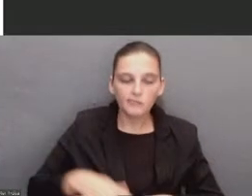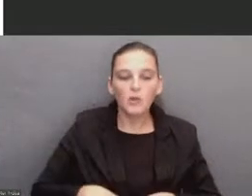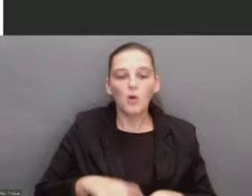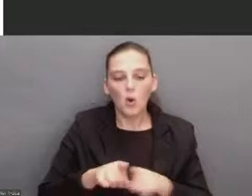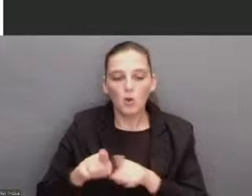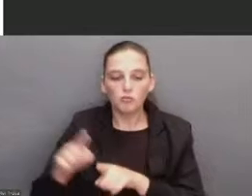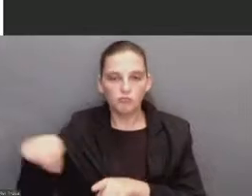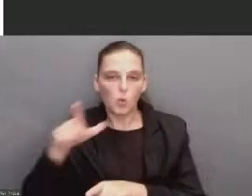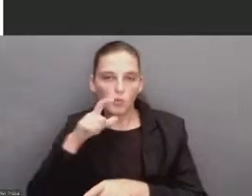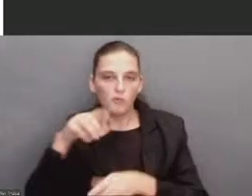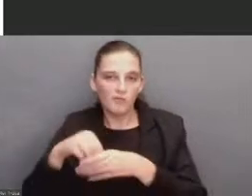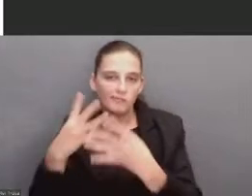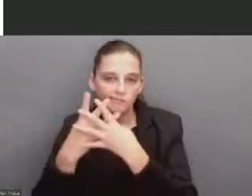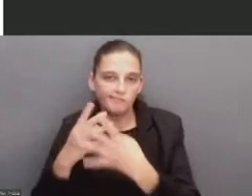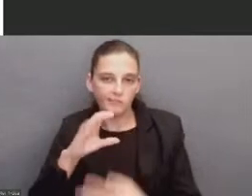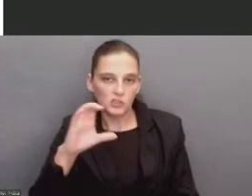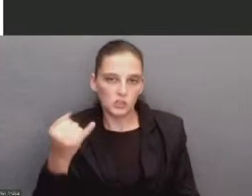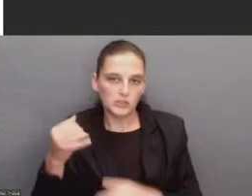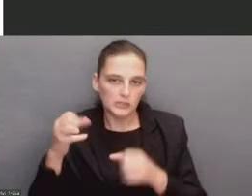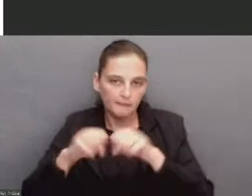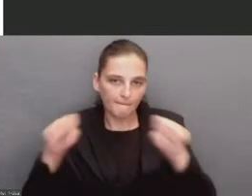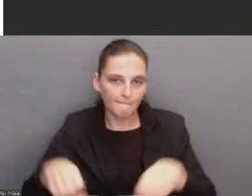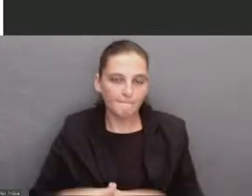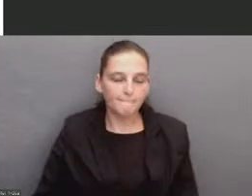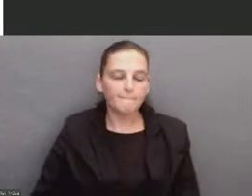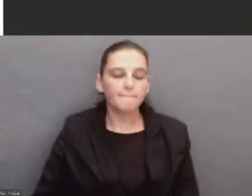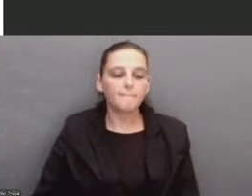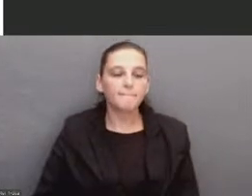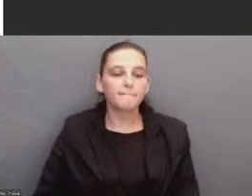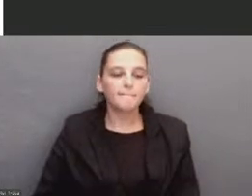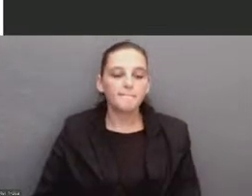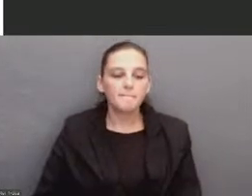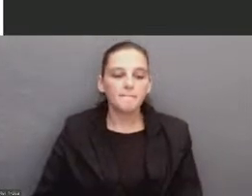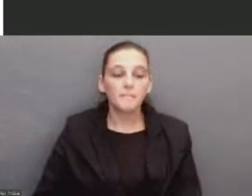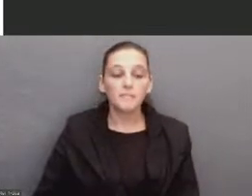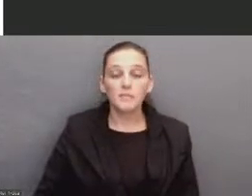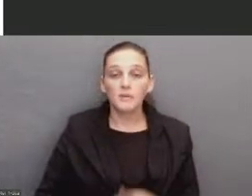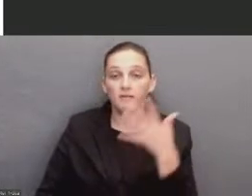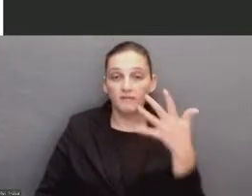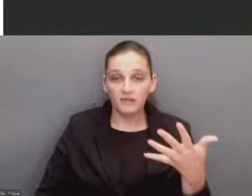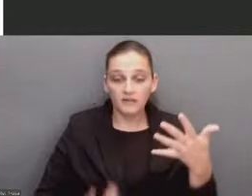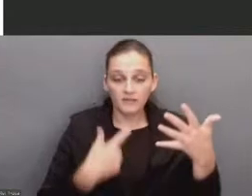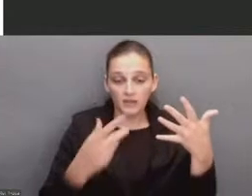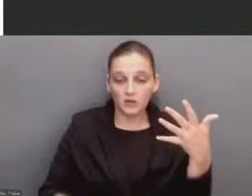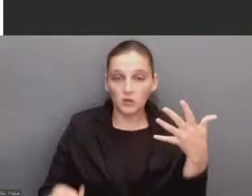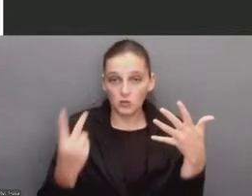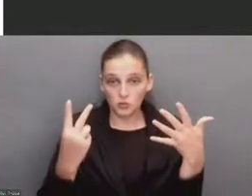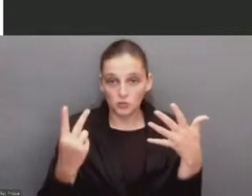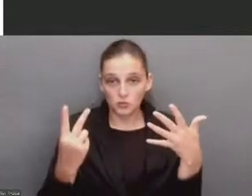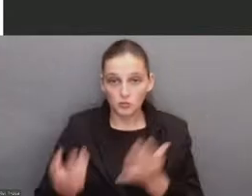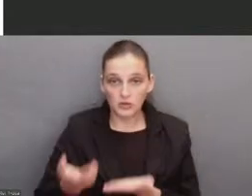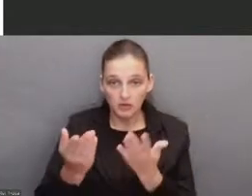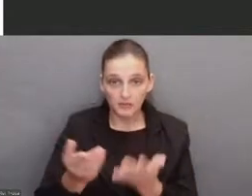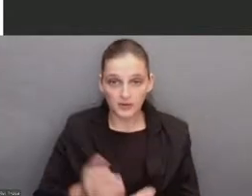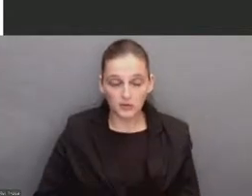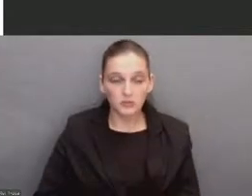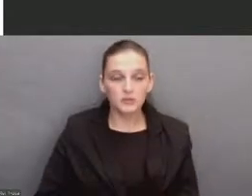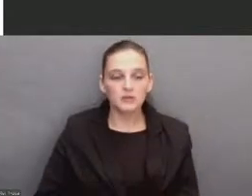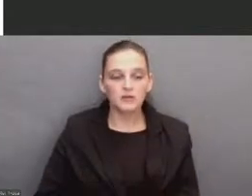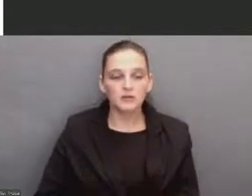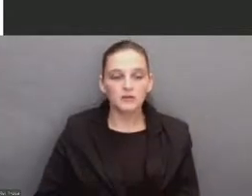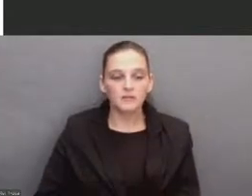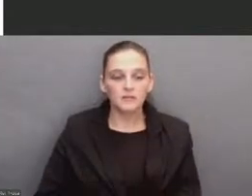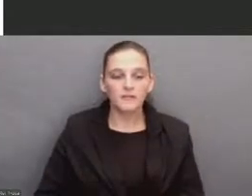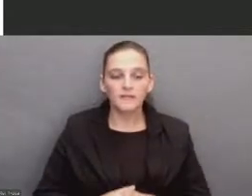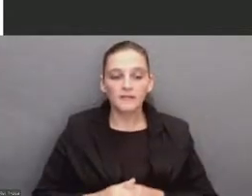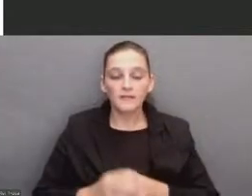system. For problem statement 5, 2 recommendations there. Really, they were around assuring that entities